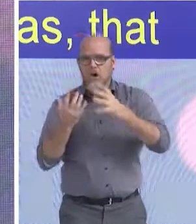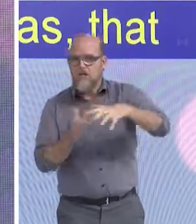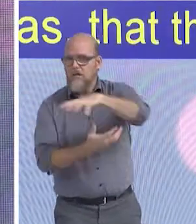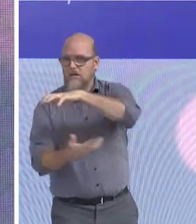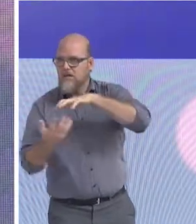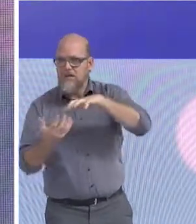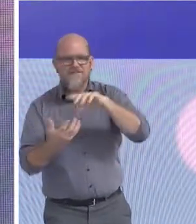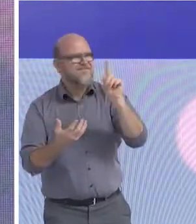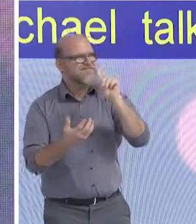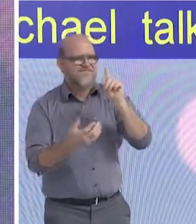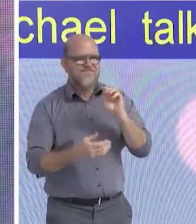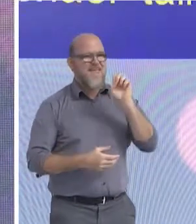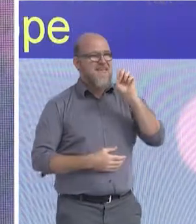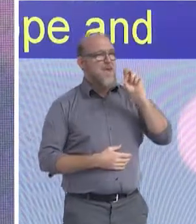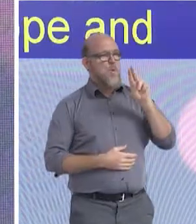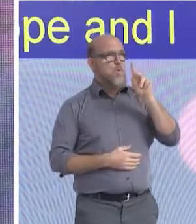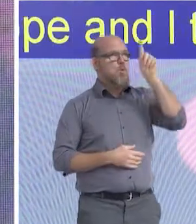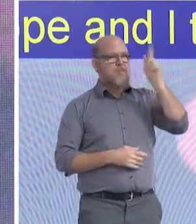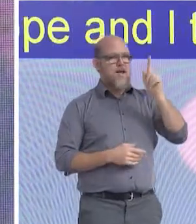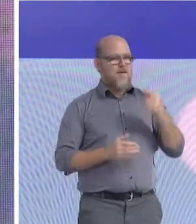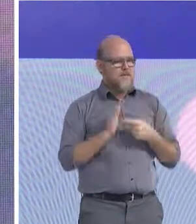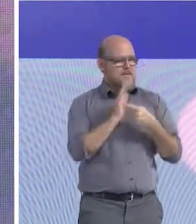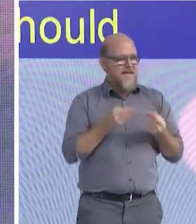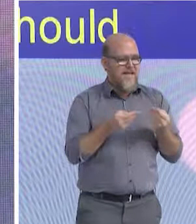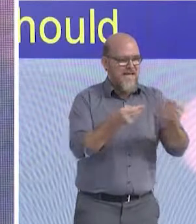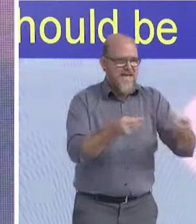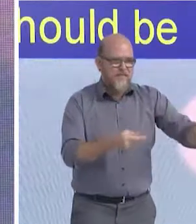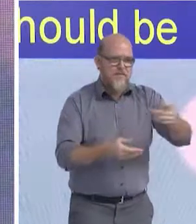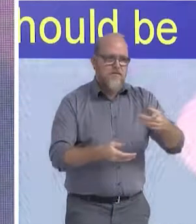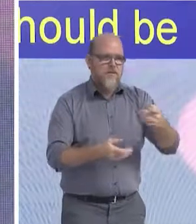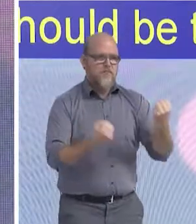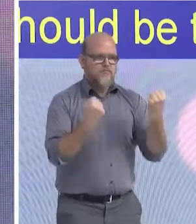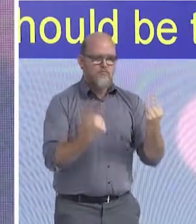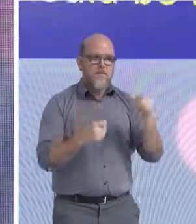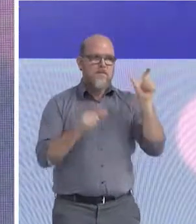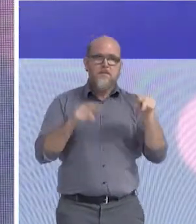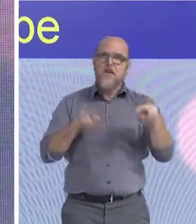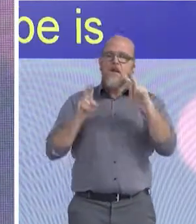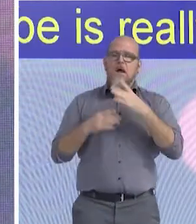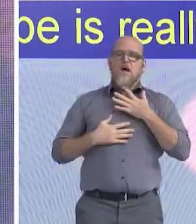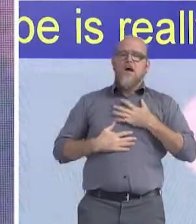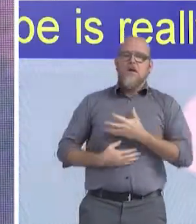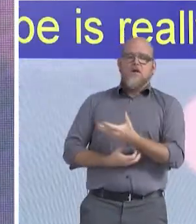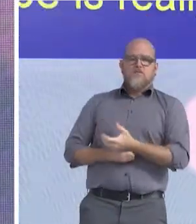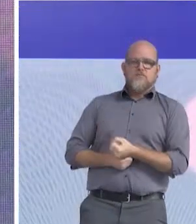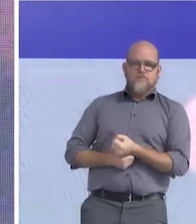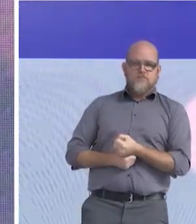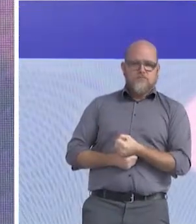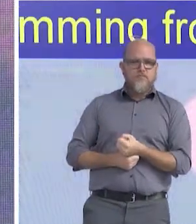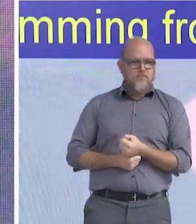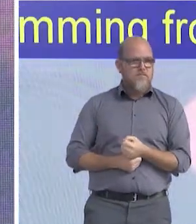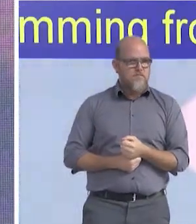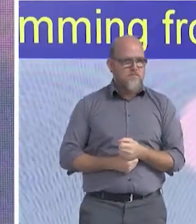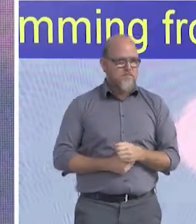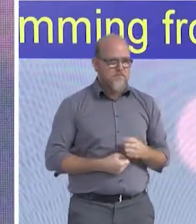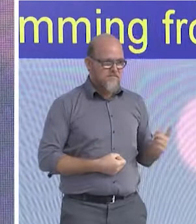about having hope, and I think that the EU should be the place where hope is really coming from, stemming from. Absolutely right, Emily, but